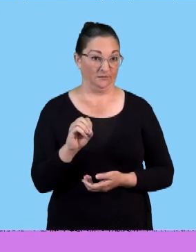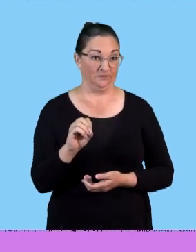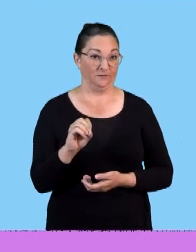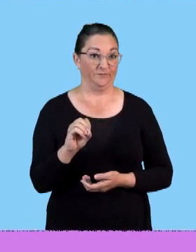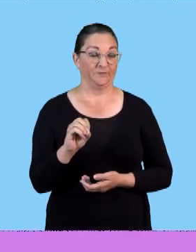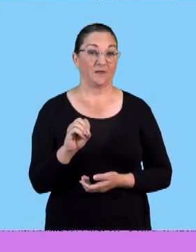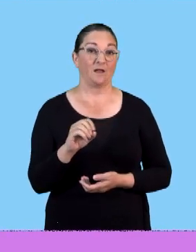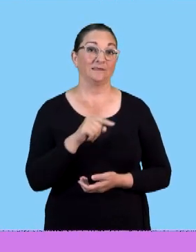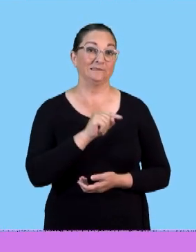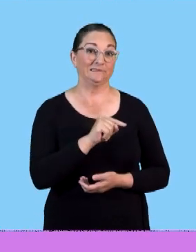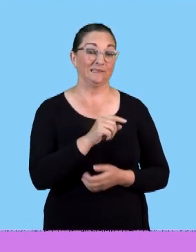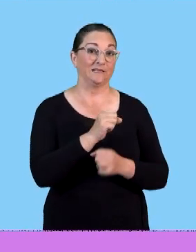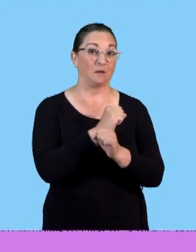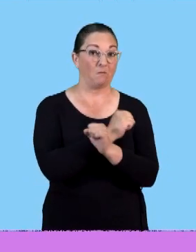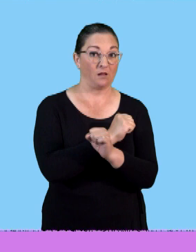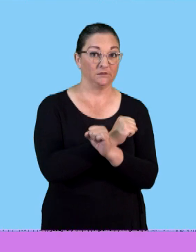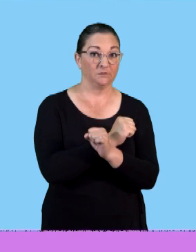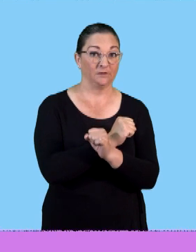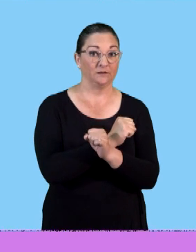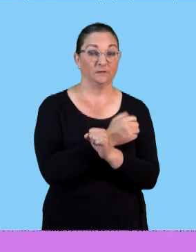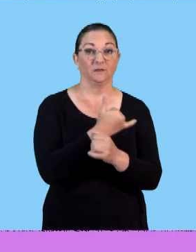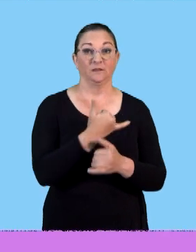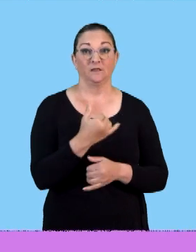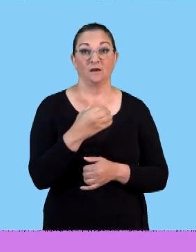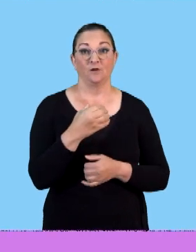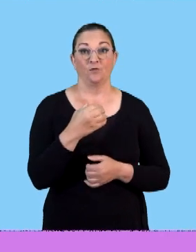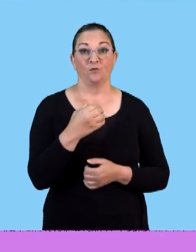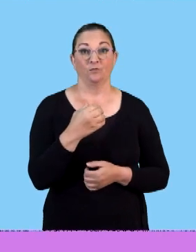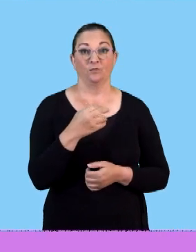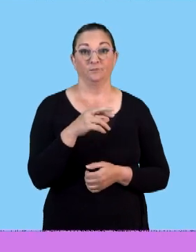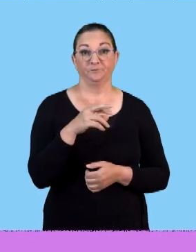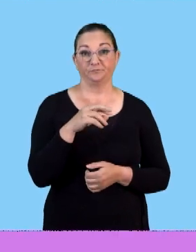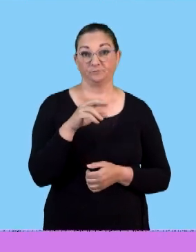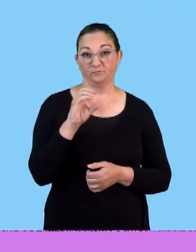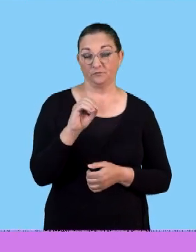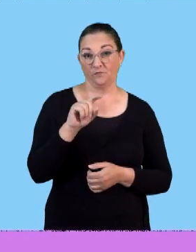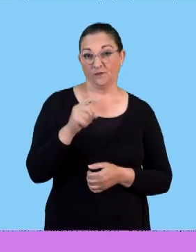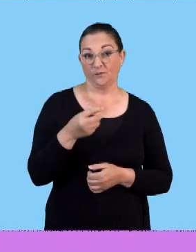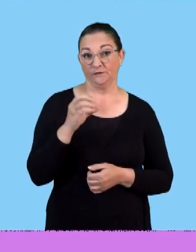4,309,200 grams, and I multiply it by the rate here, okay, of